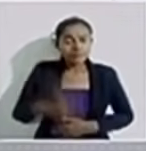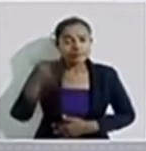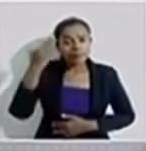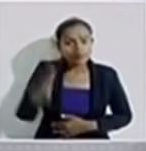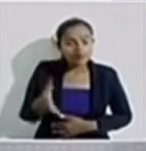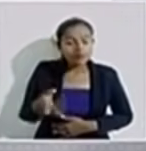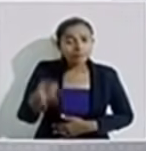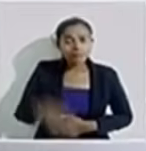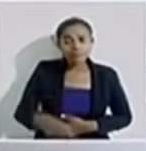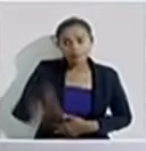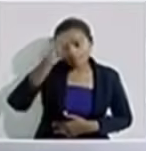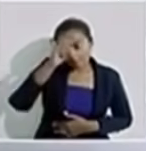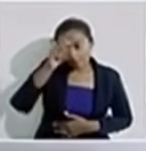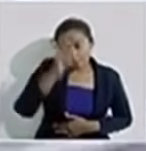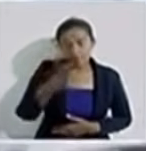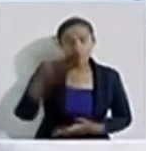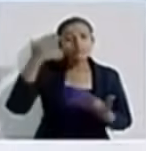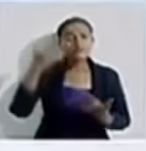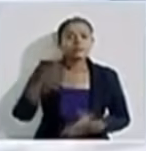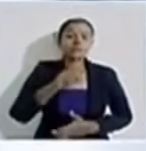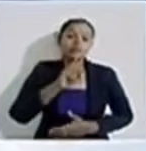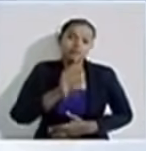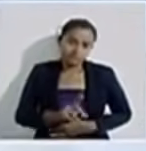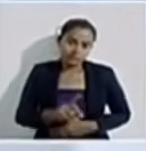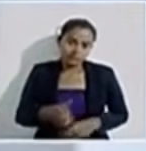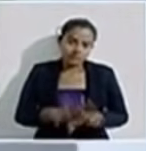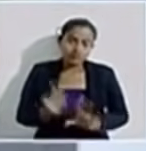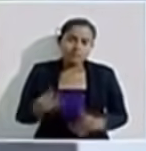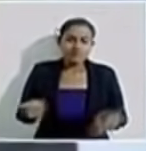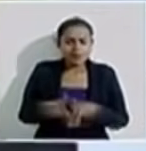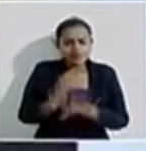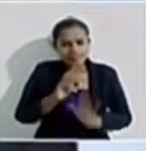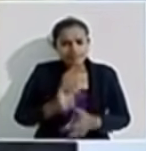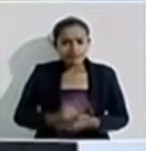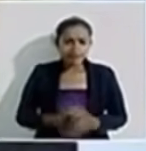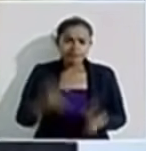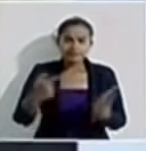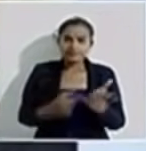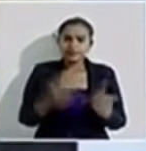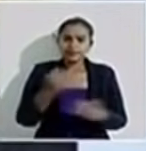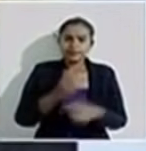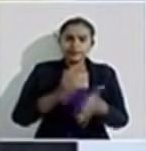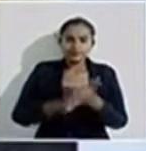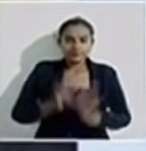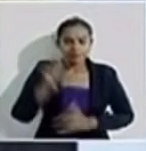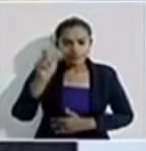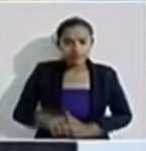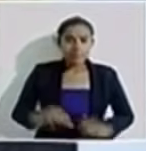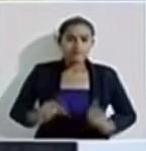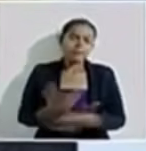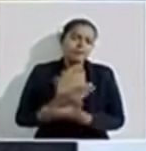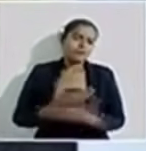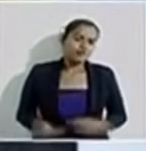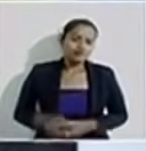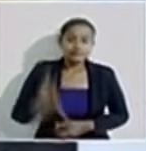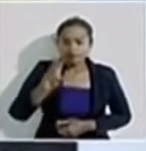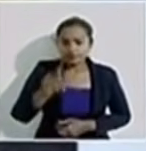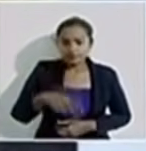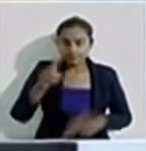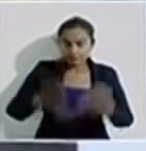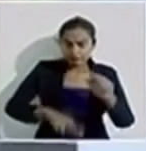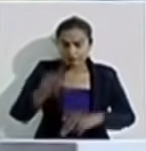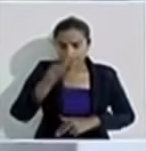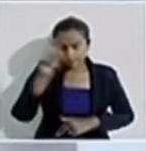Ghulam Hussain, Tahir Ghulam Hussain. Tahir Ghulam Hussain lost his life on the 14th of February 2018 when a portion